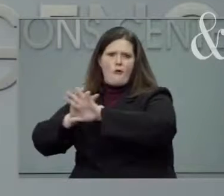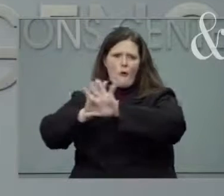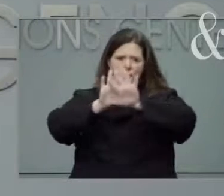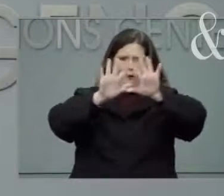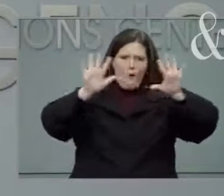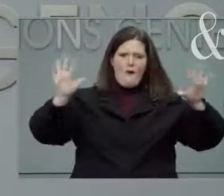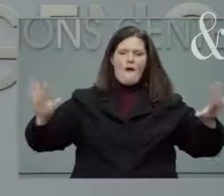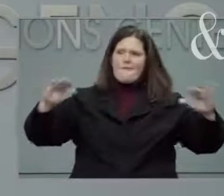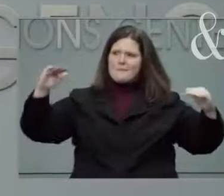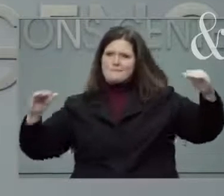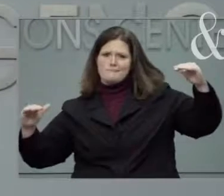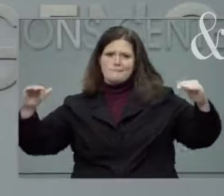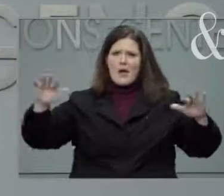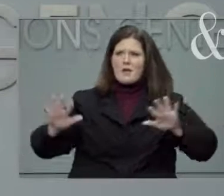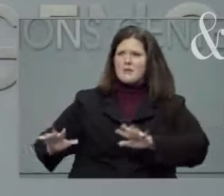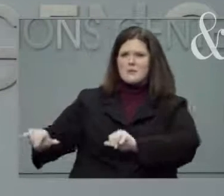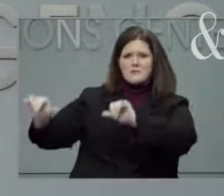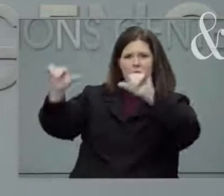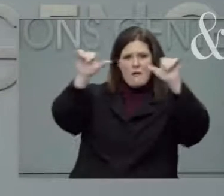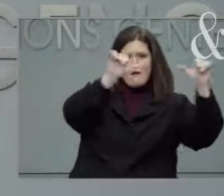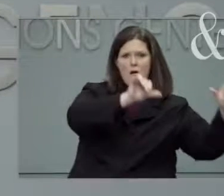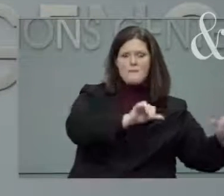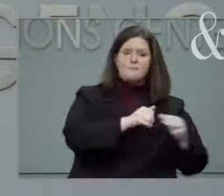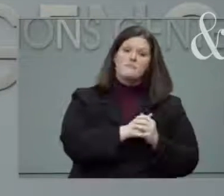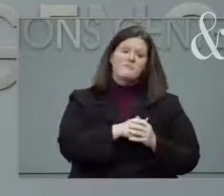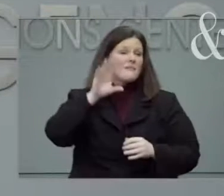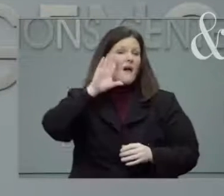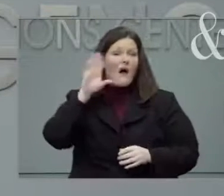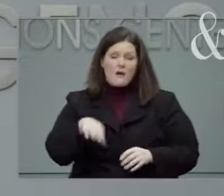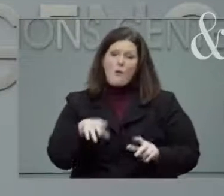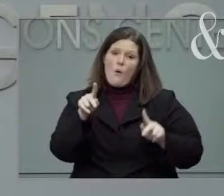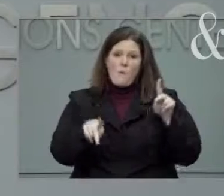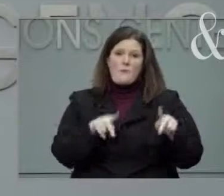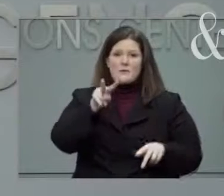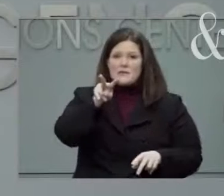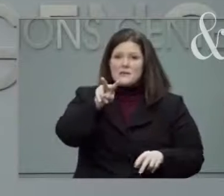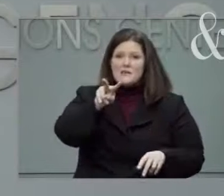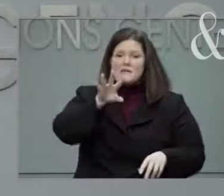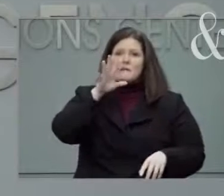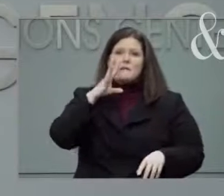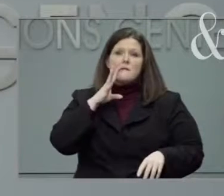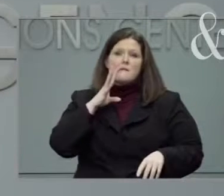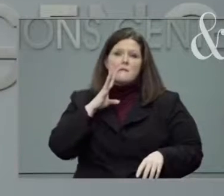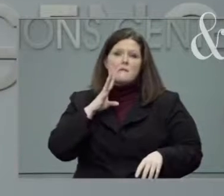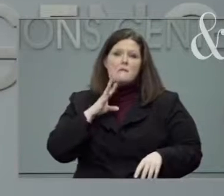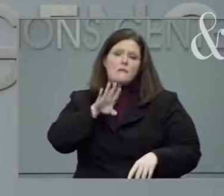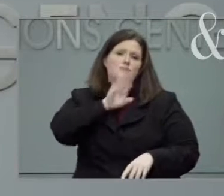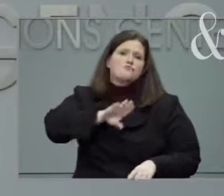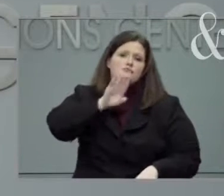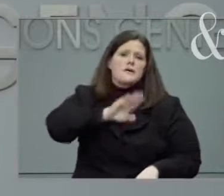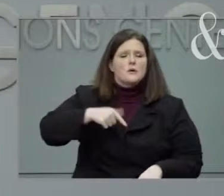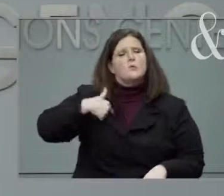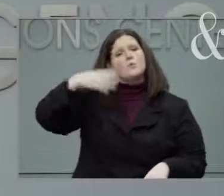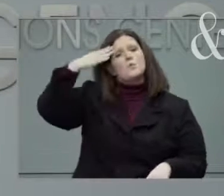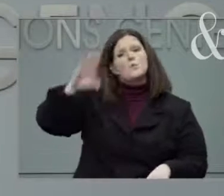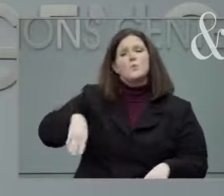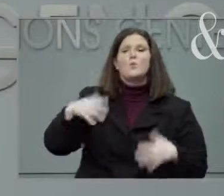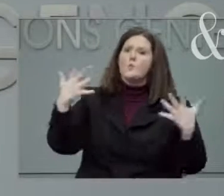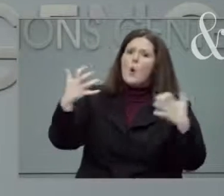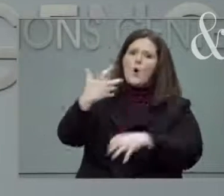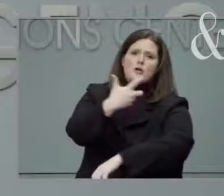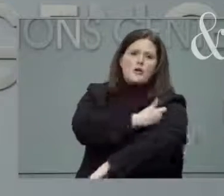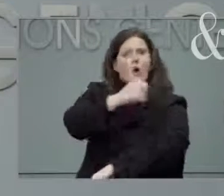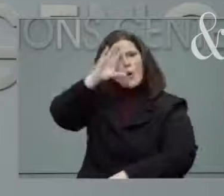are getting vaccine out to everyone. But again, I know the frustrating thing is we do not have enough supply. And that is exactly